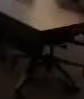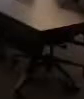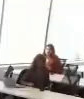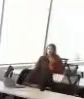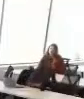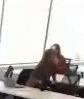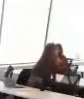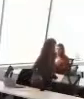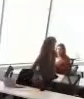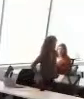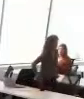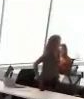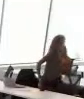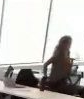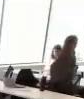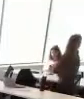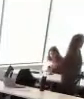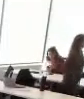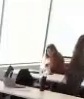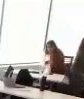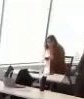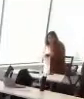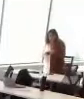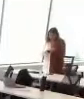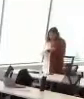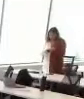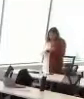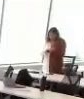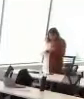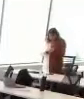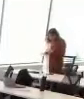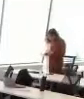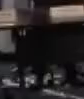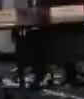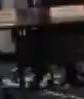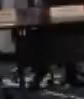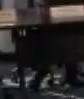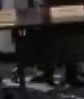I'll try. But not, yeah.